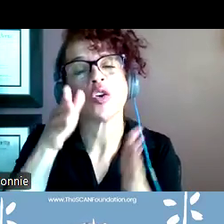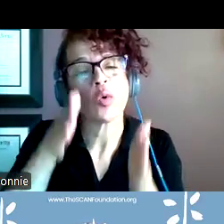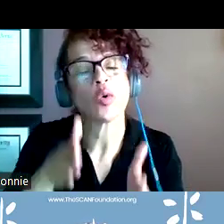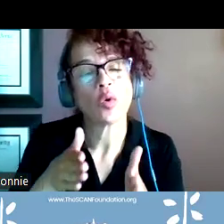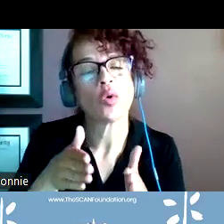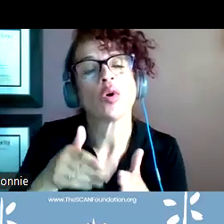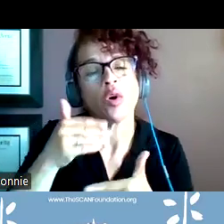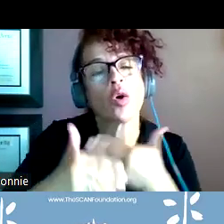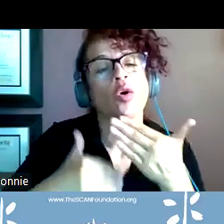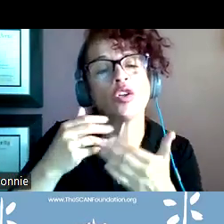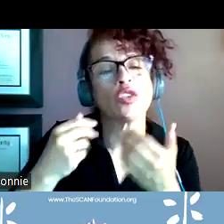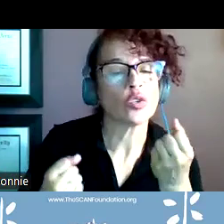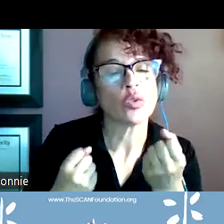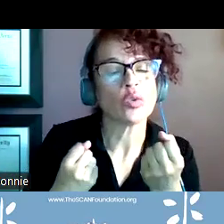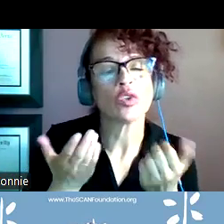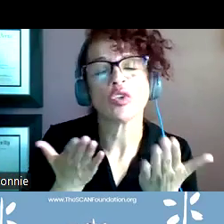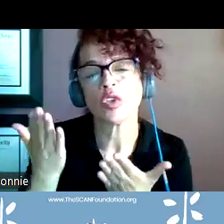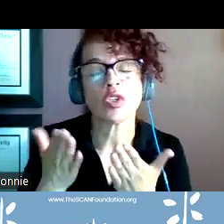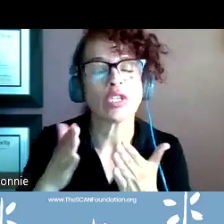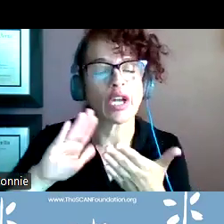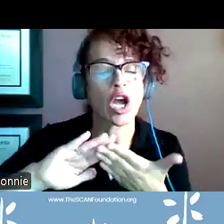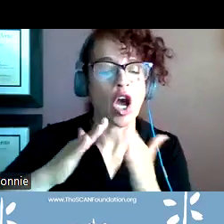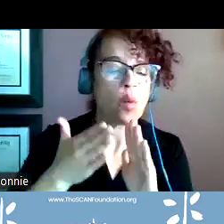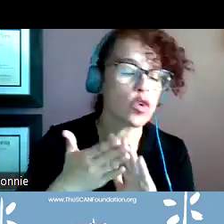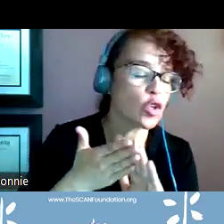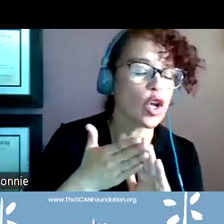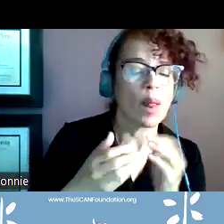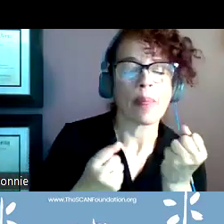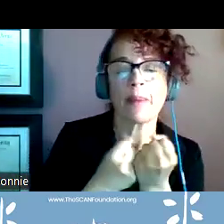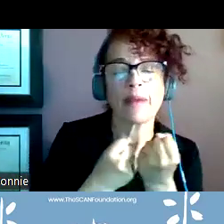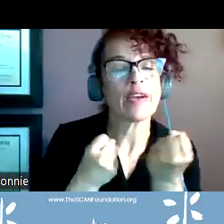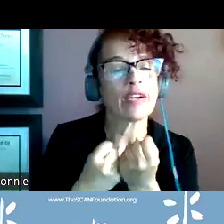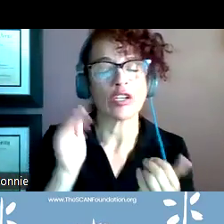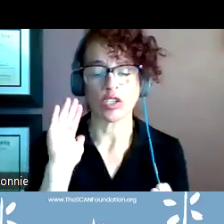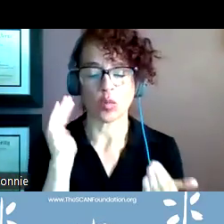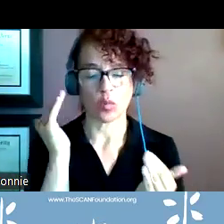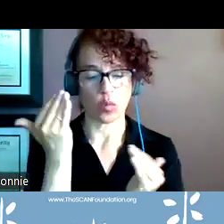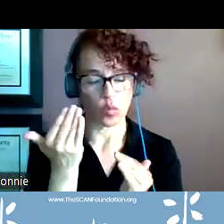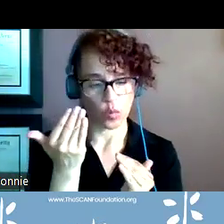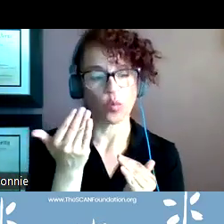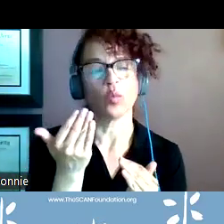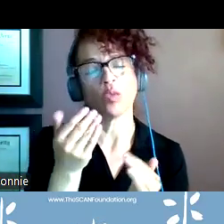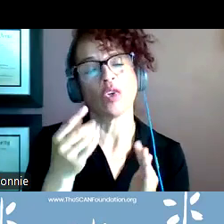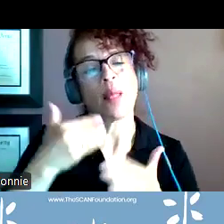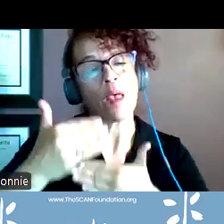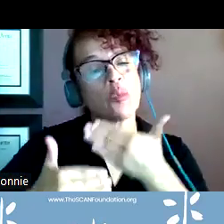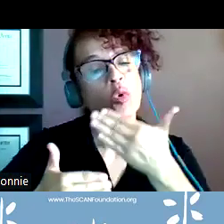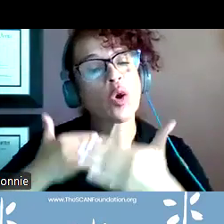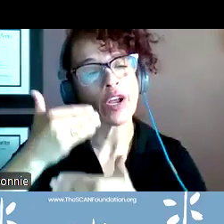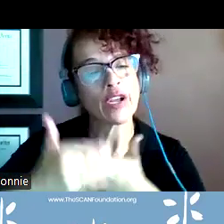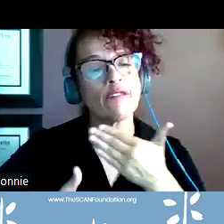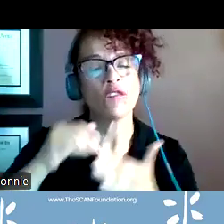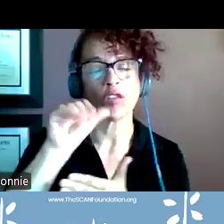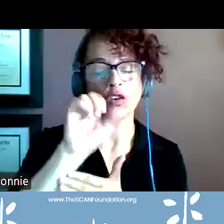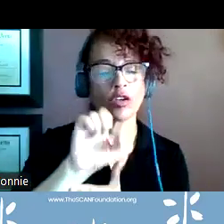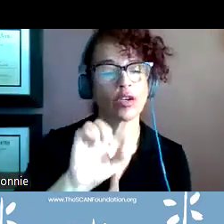person-centered processes that support the home and community-based service access. And as this means creating those systems and processes where a case